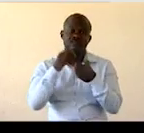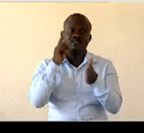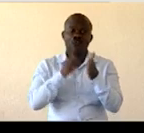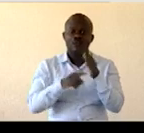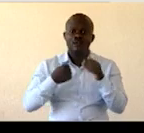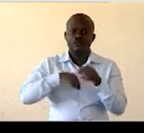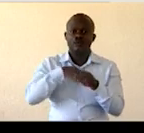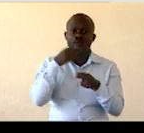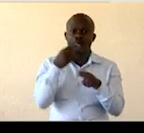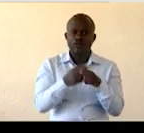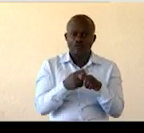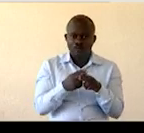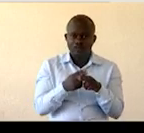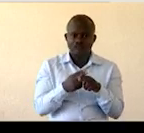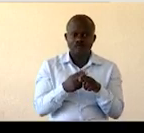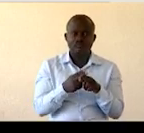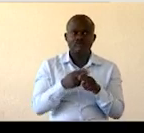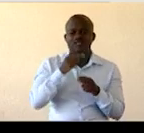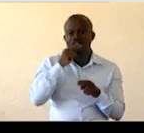call response.